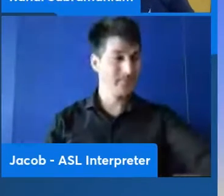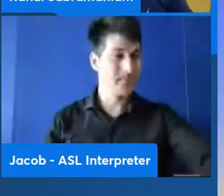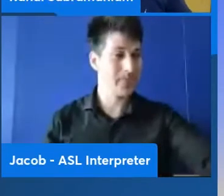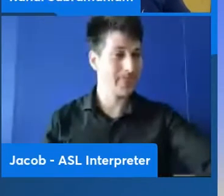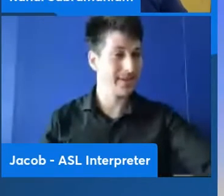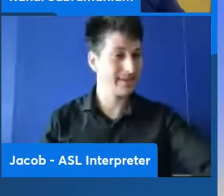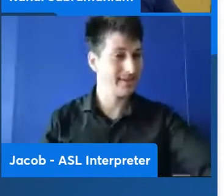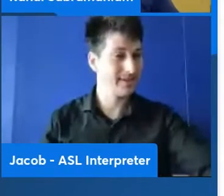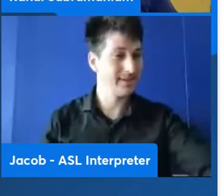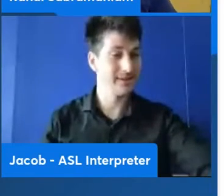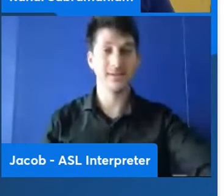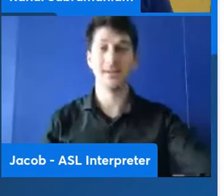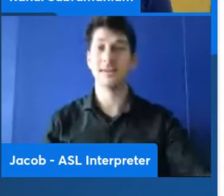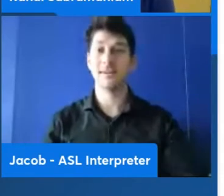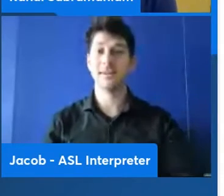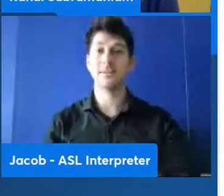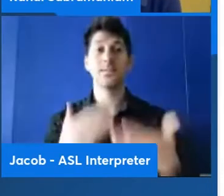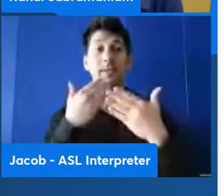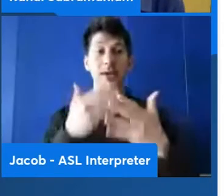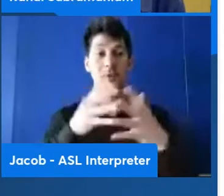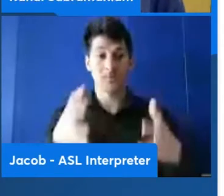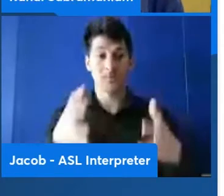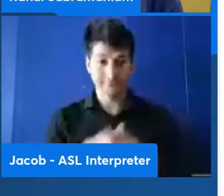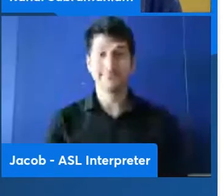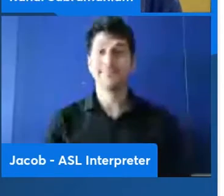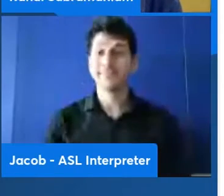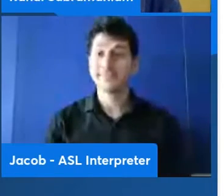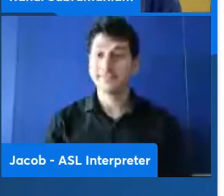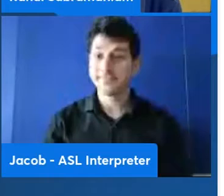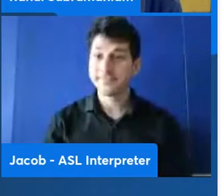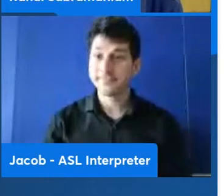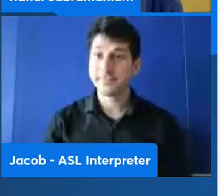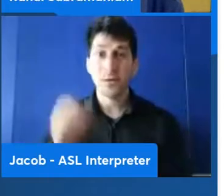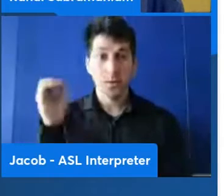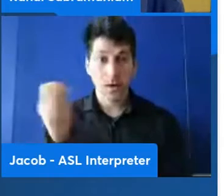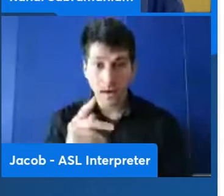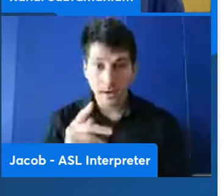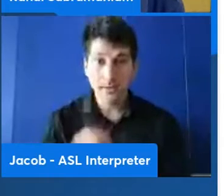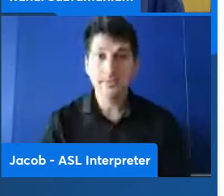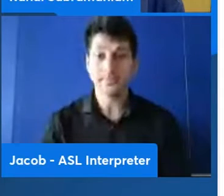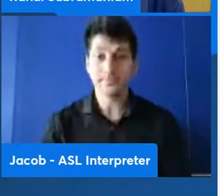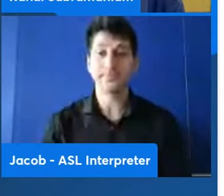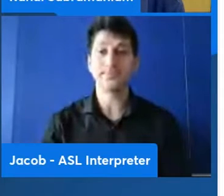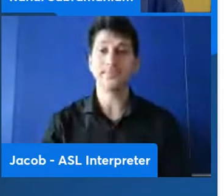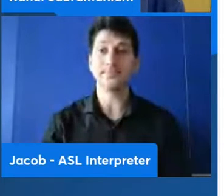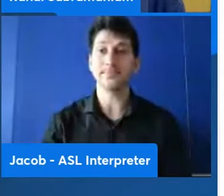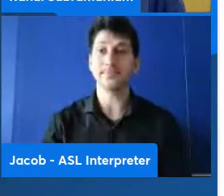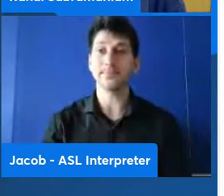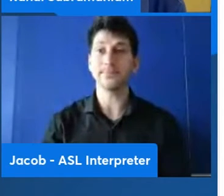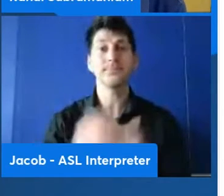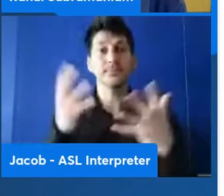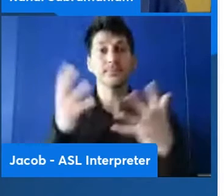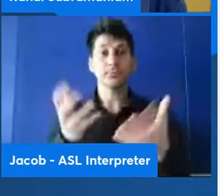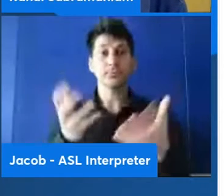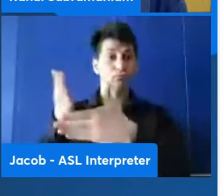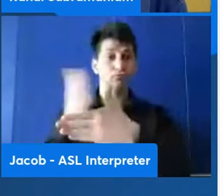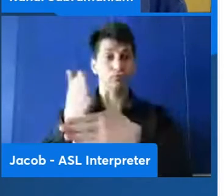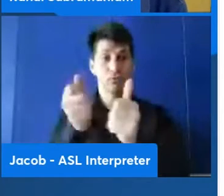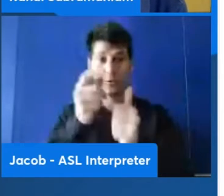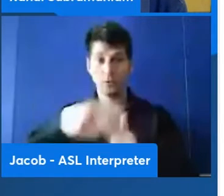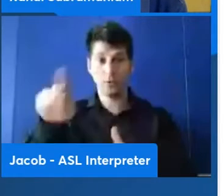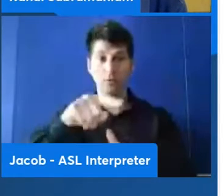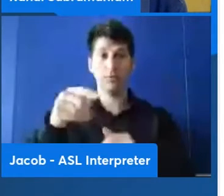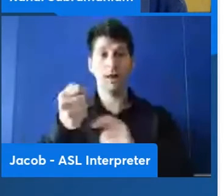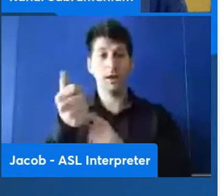Hey, yeah, thank you very much. All right. So I want to share a little bit of